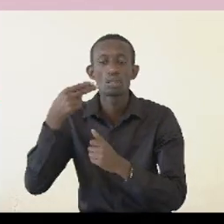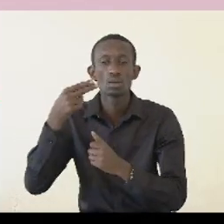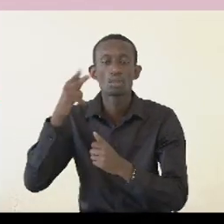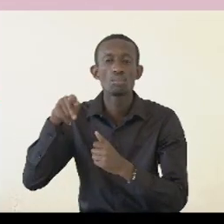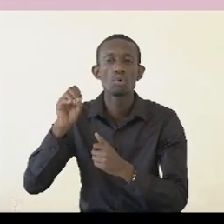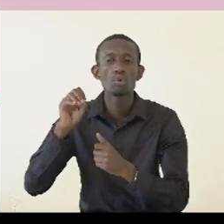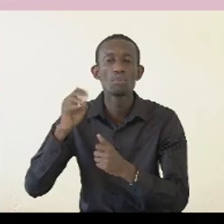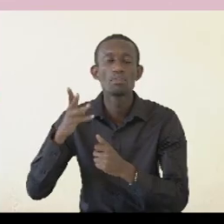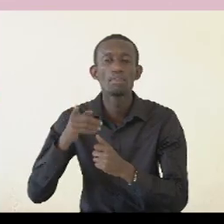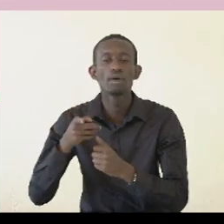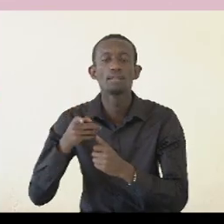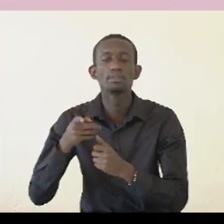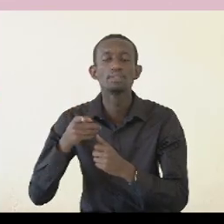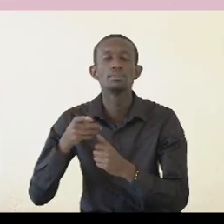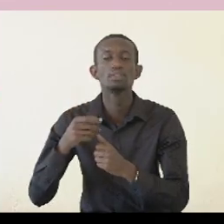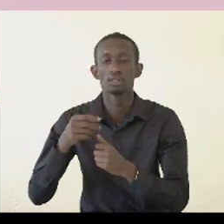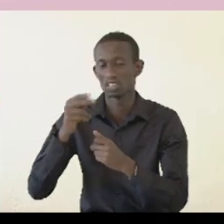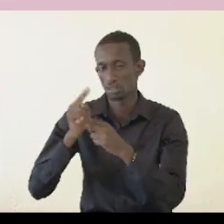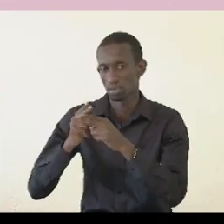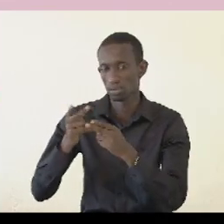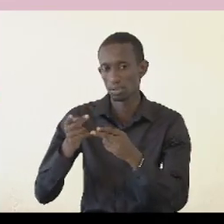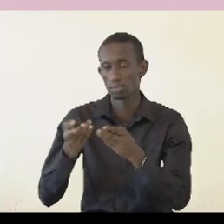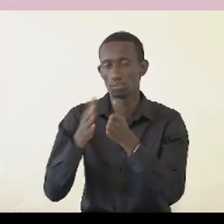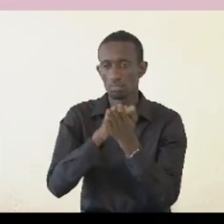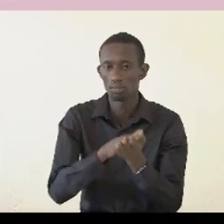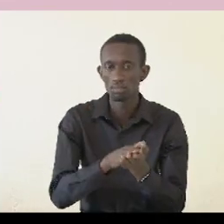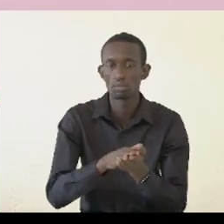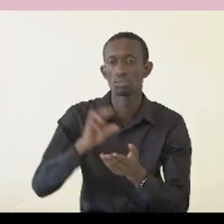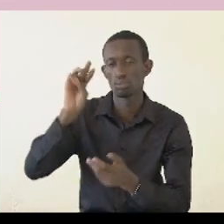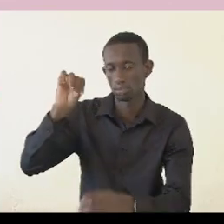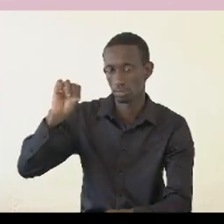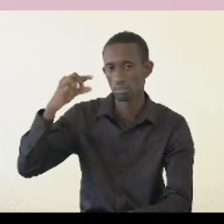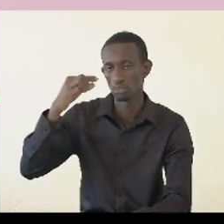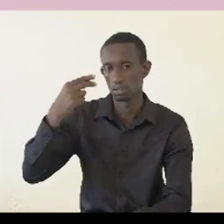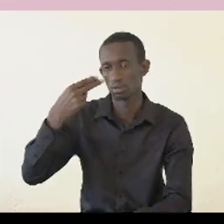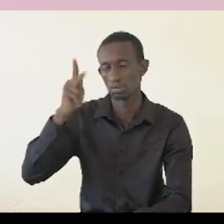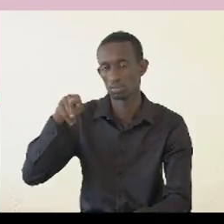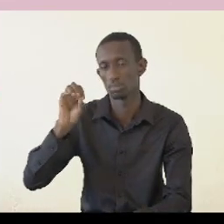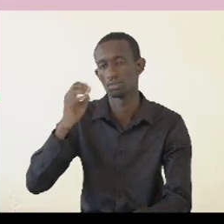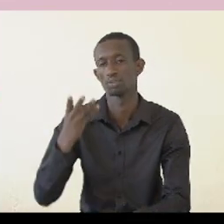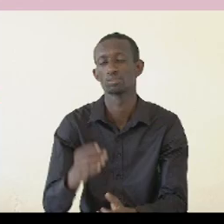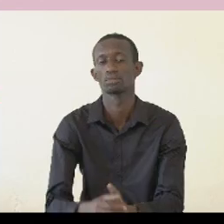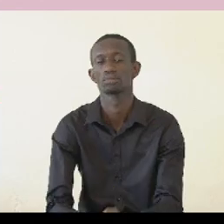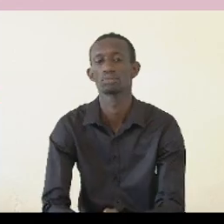is hydrogen phosphate. So the name will be magnesium hydrogen phosphate.